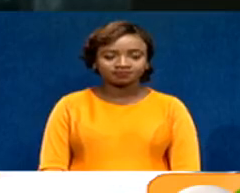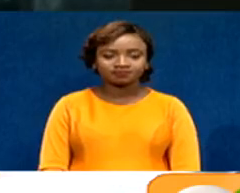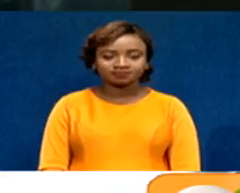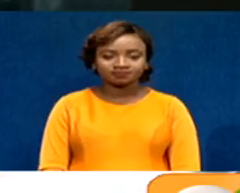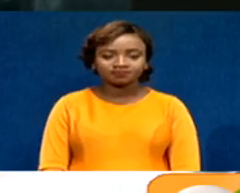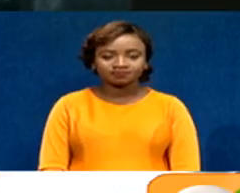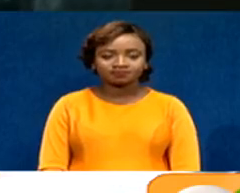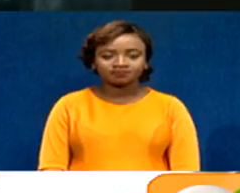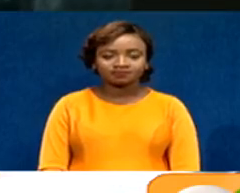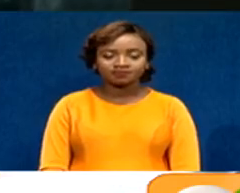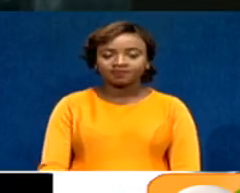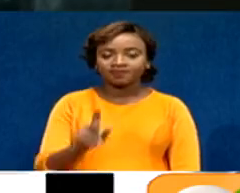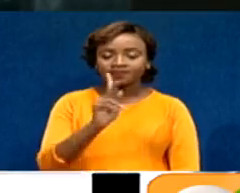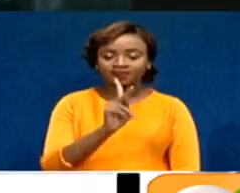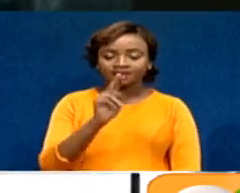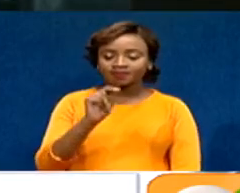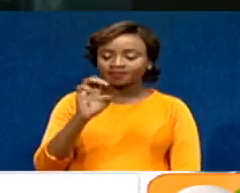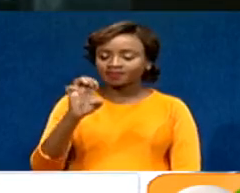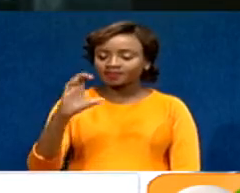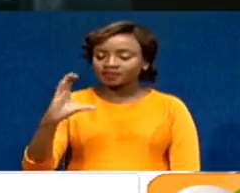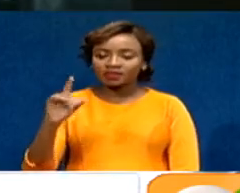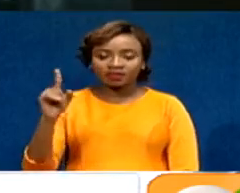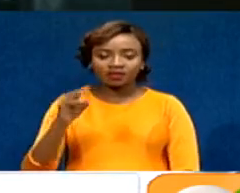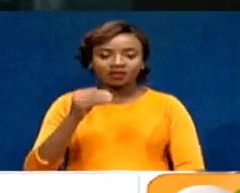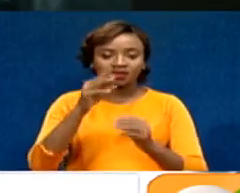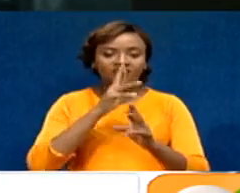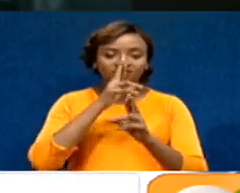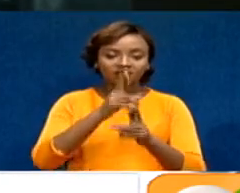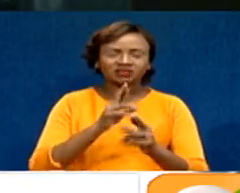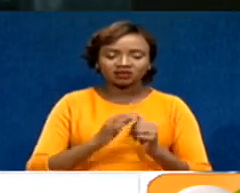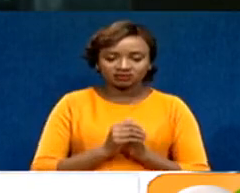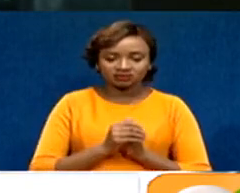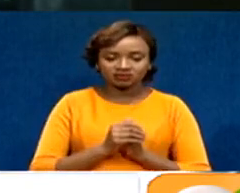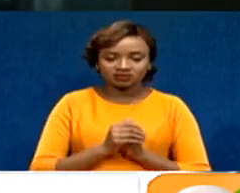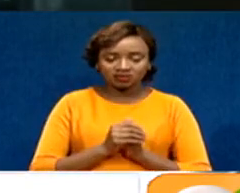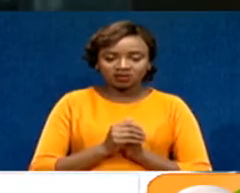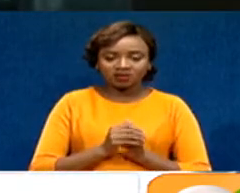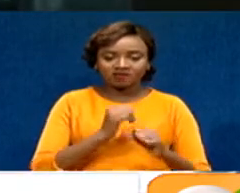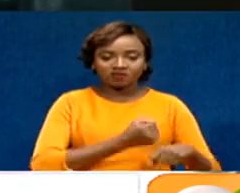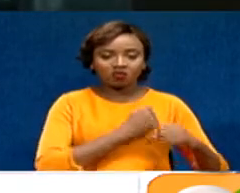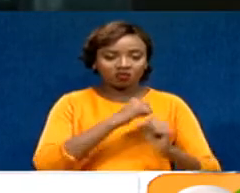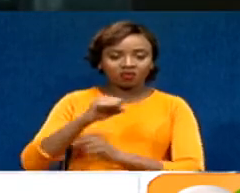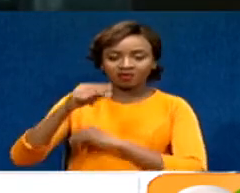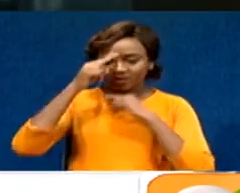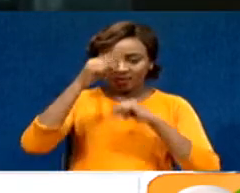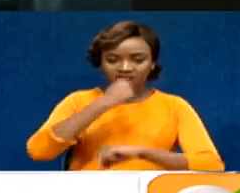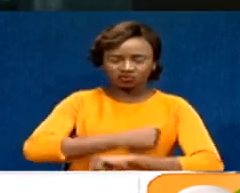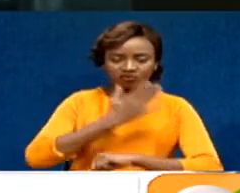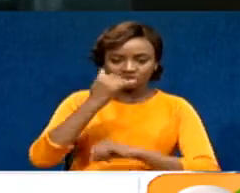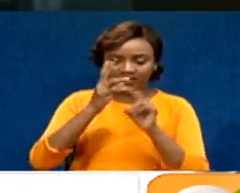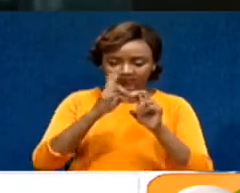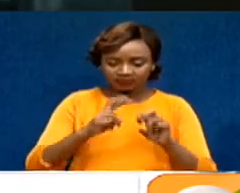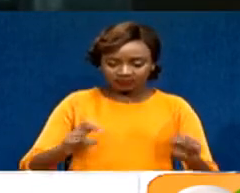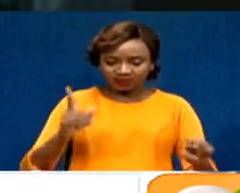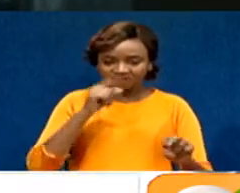Baraza la mitihani nchini KNEC hatimaye limetoa matokeo ya shule ya upili ya Oriwo kaunti ya HomaBay baada ya uchunguzi kufanywa kwa wiki